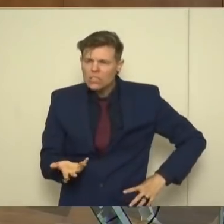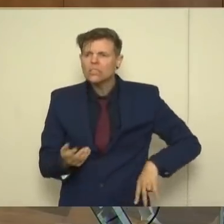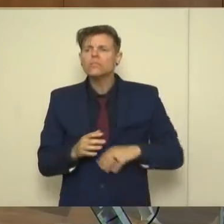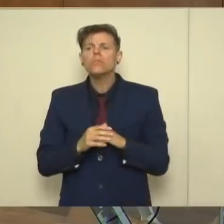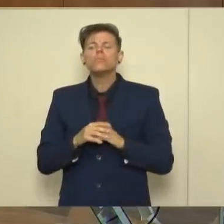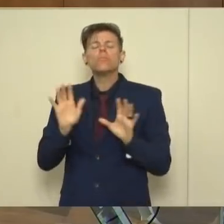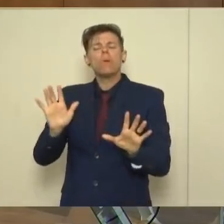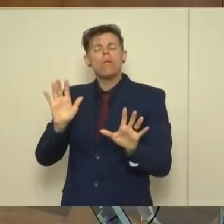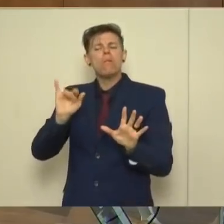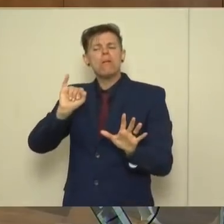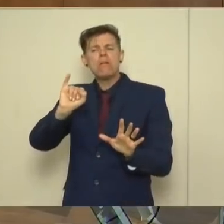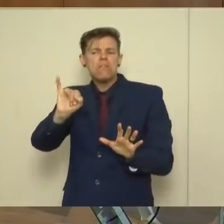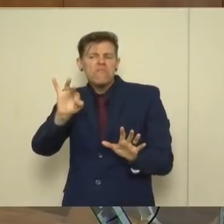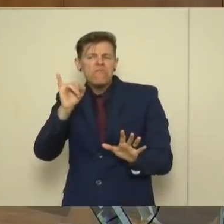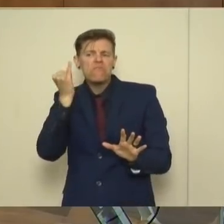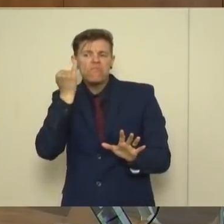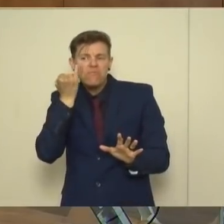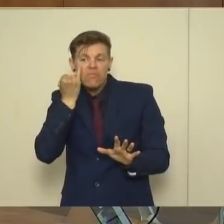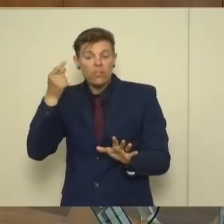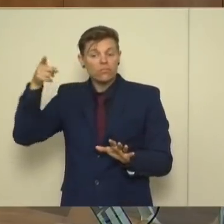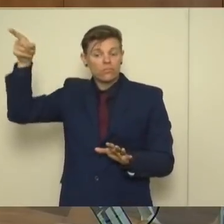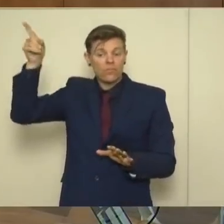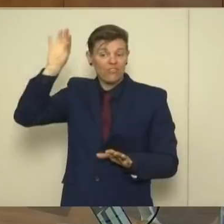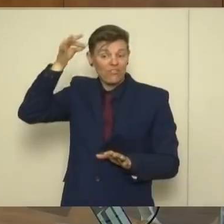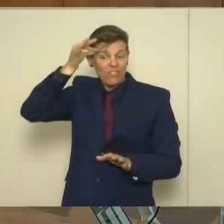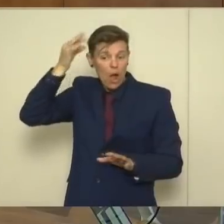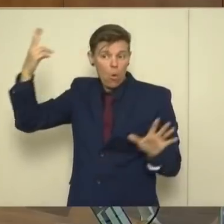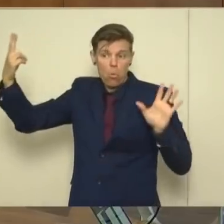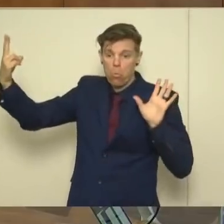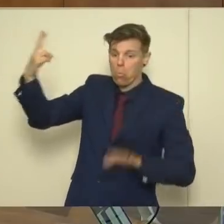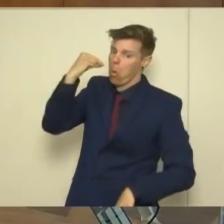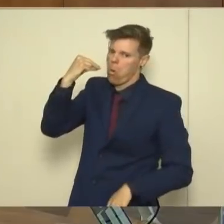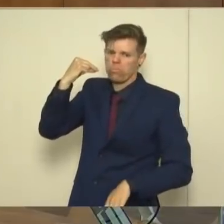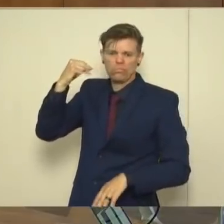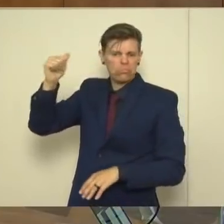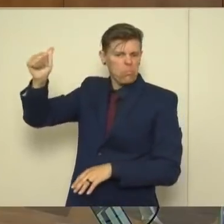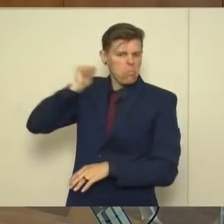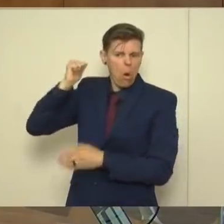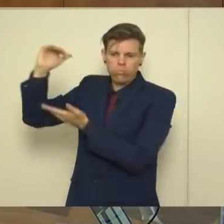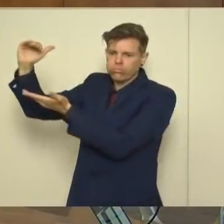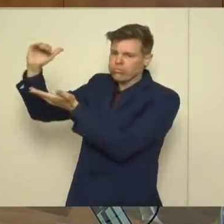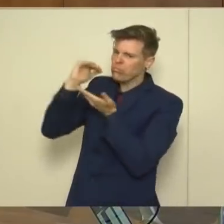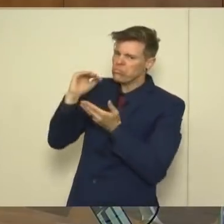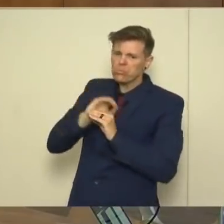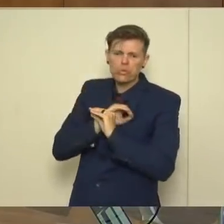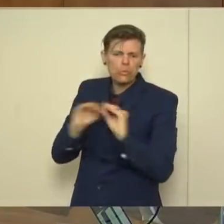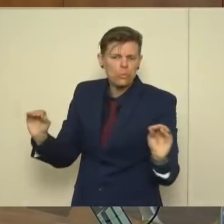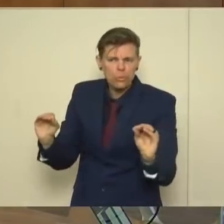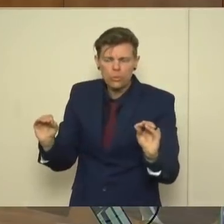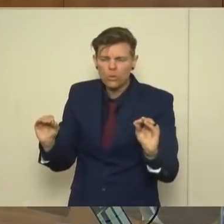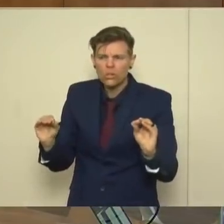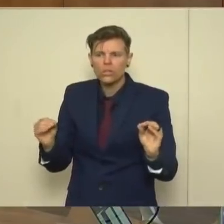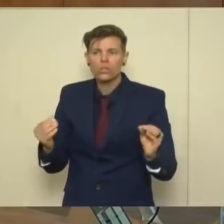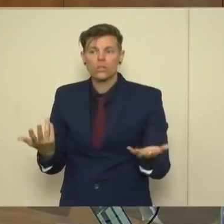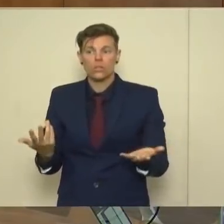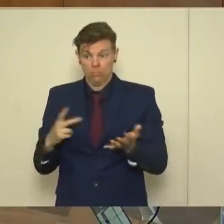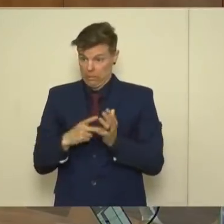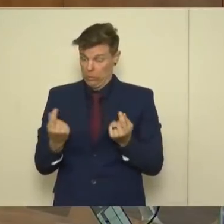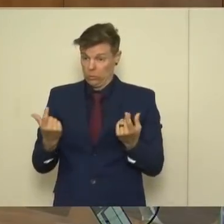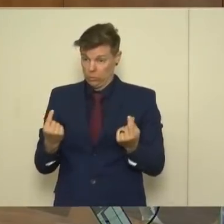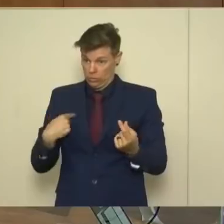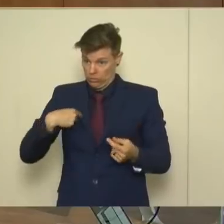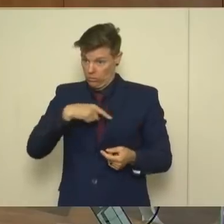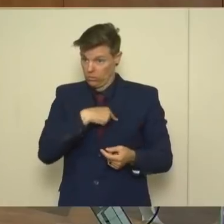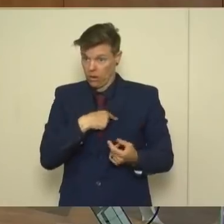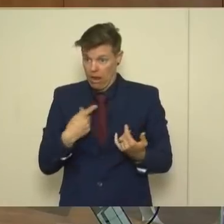additional aid from the federal government, could it need to reduce cash reserves